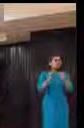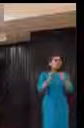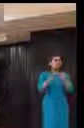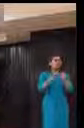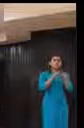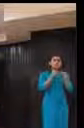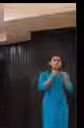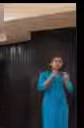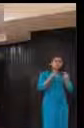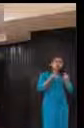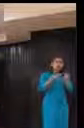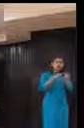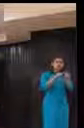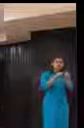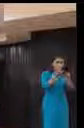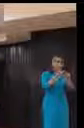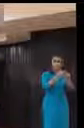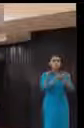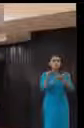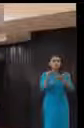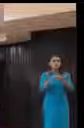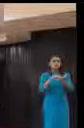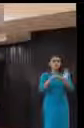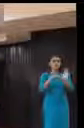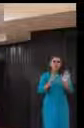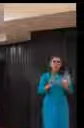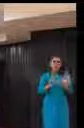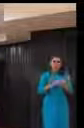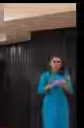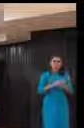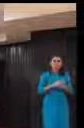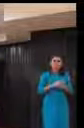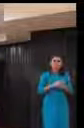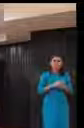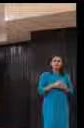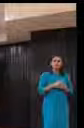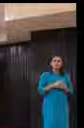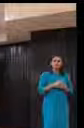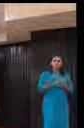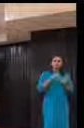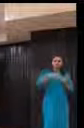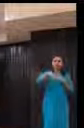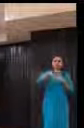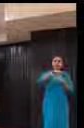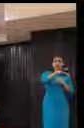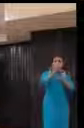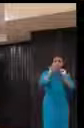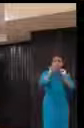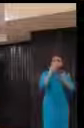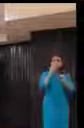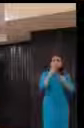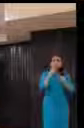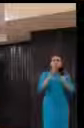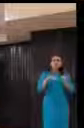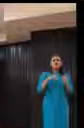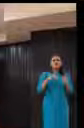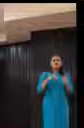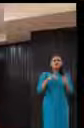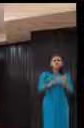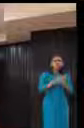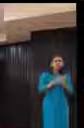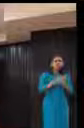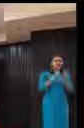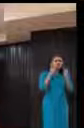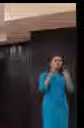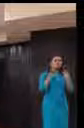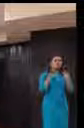was substantially removed over the years. And the unique status, so to speak, if you make an honest appraisal, in the